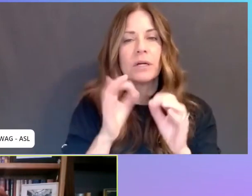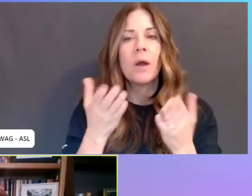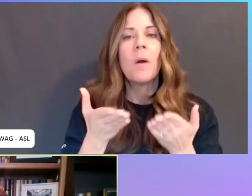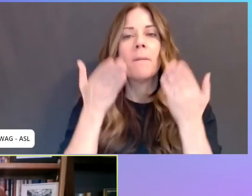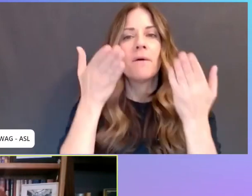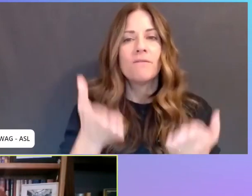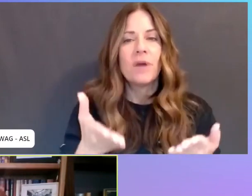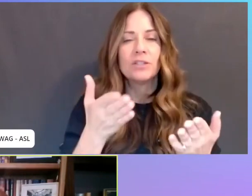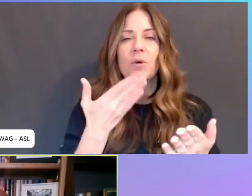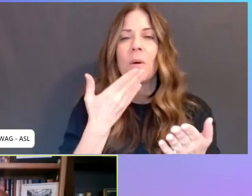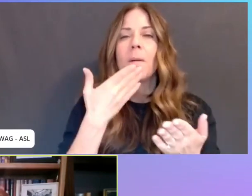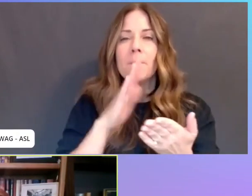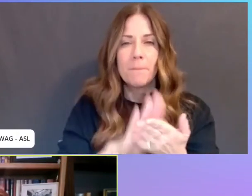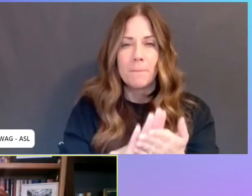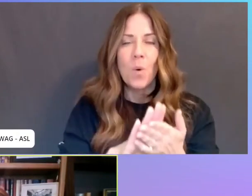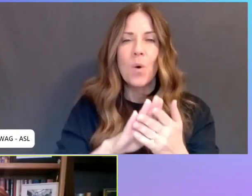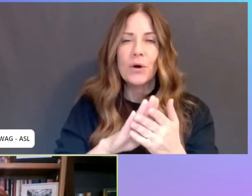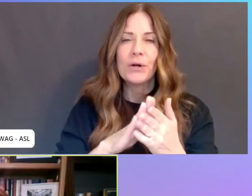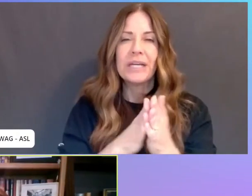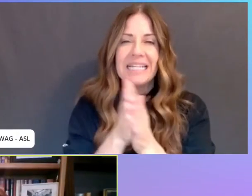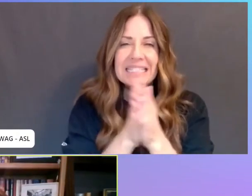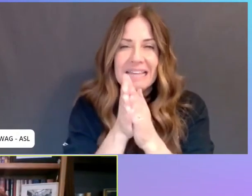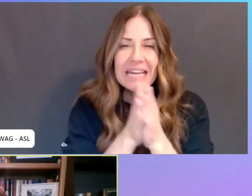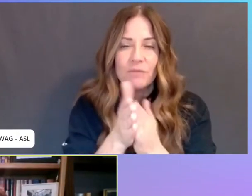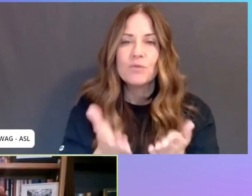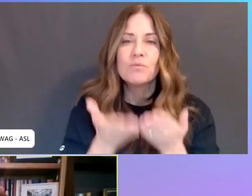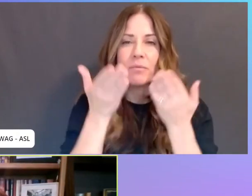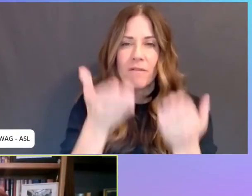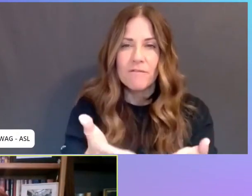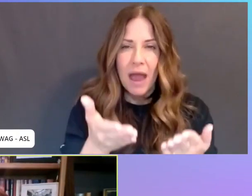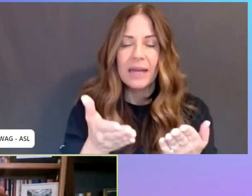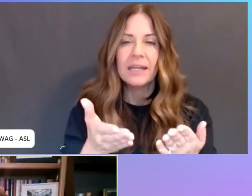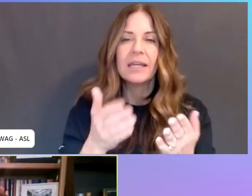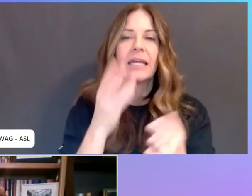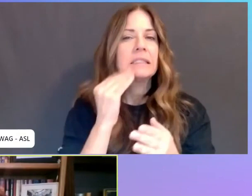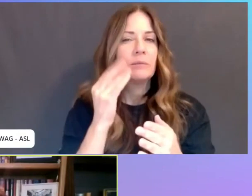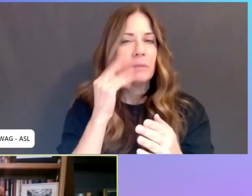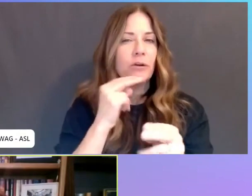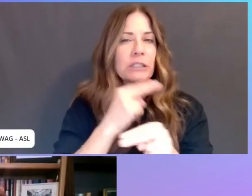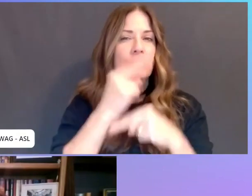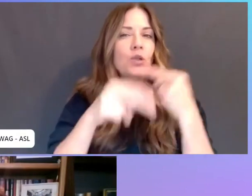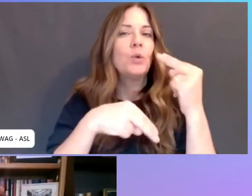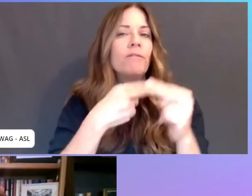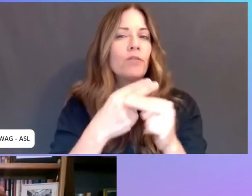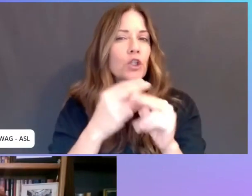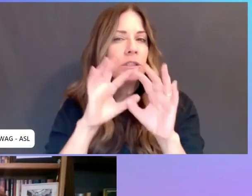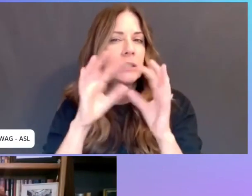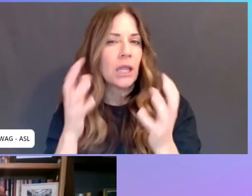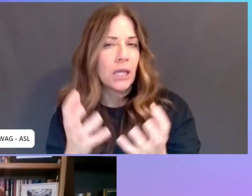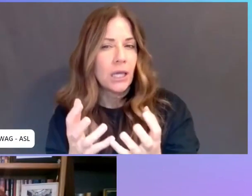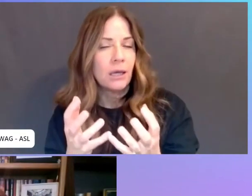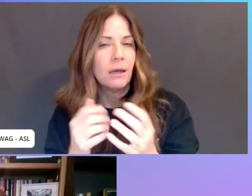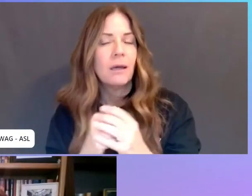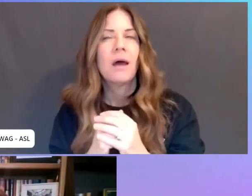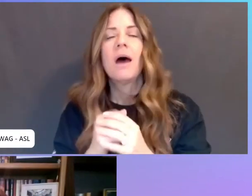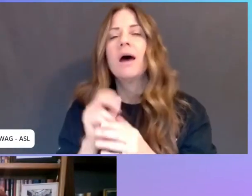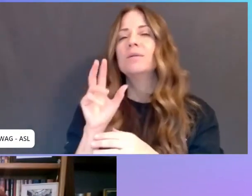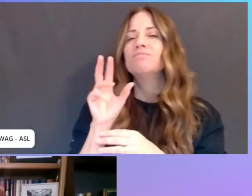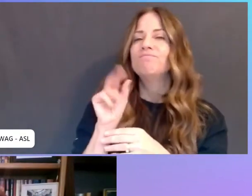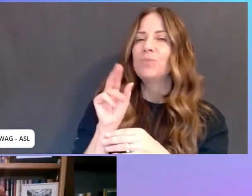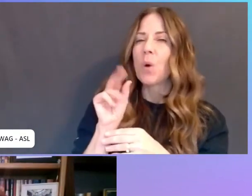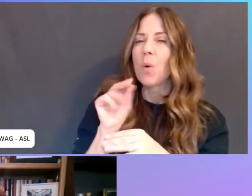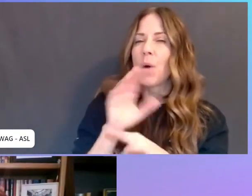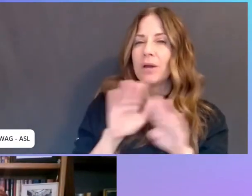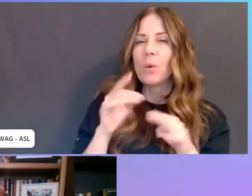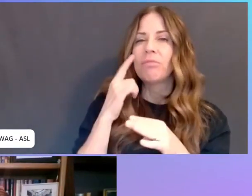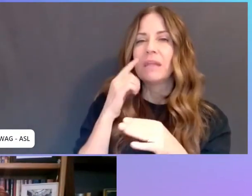poor incentives for providing experiences universally? I don't think so. I think that,